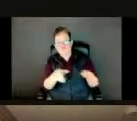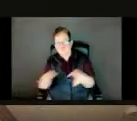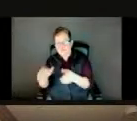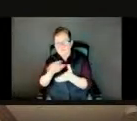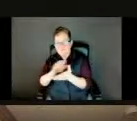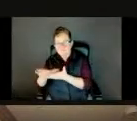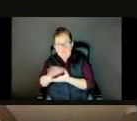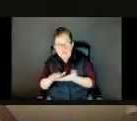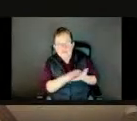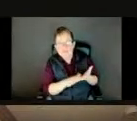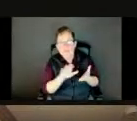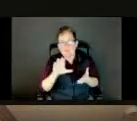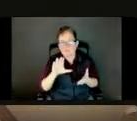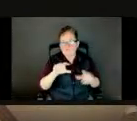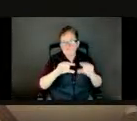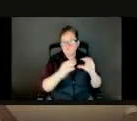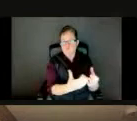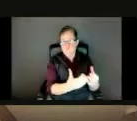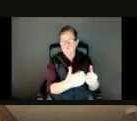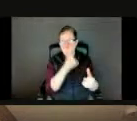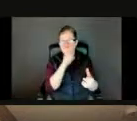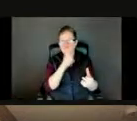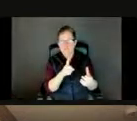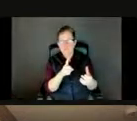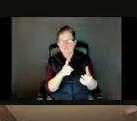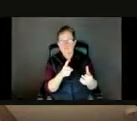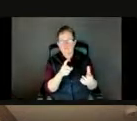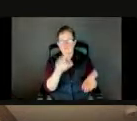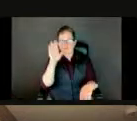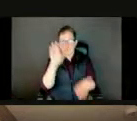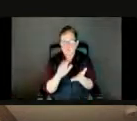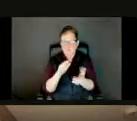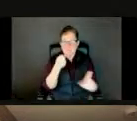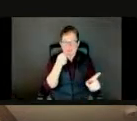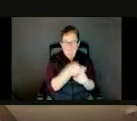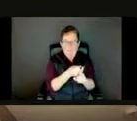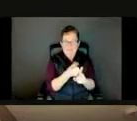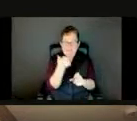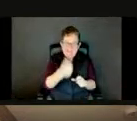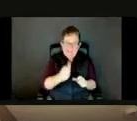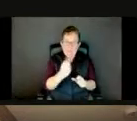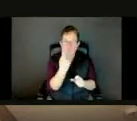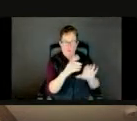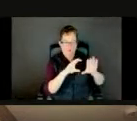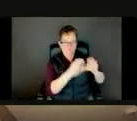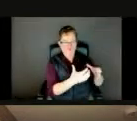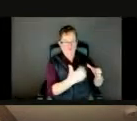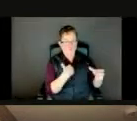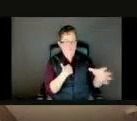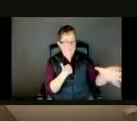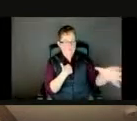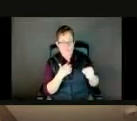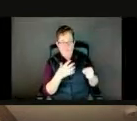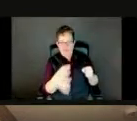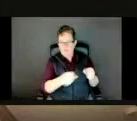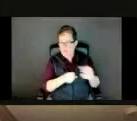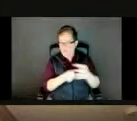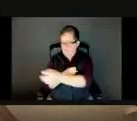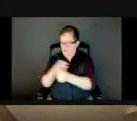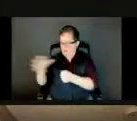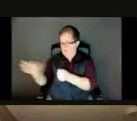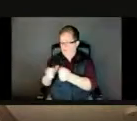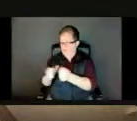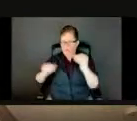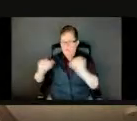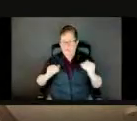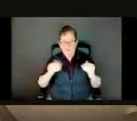And to kind of soften the impact on any one work unit, as we pull them away from their normal duties